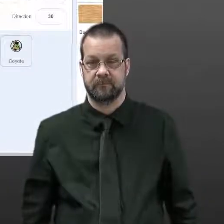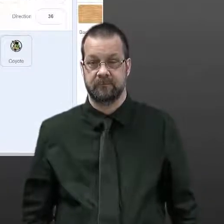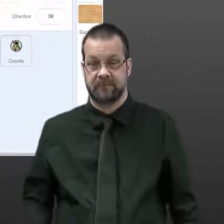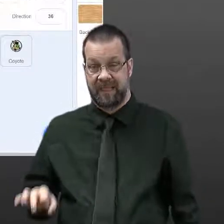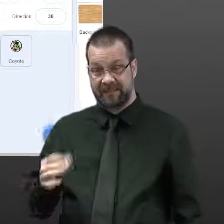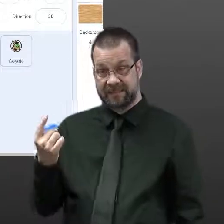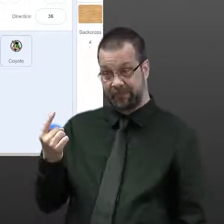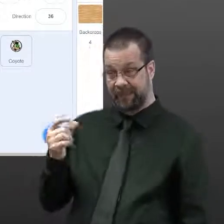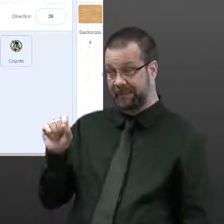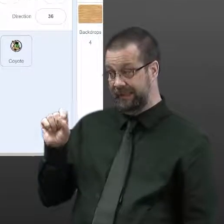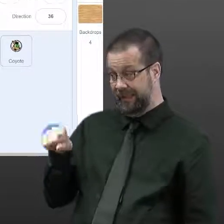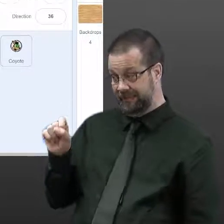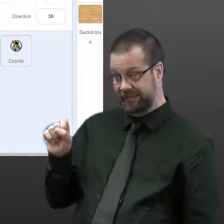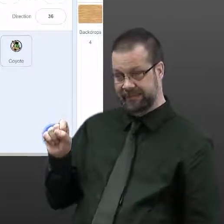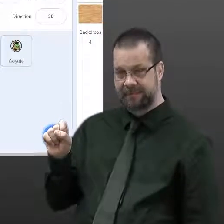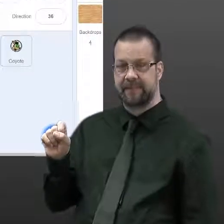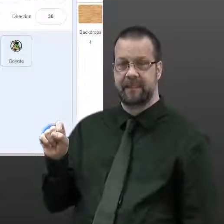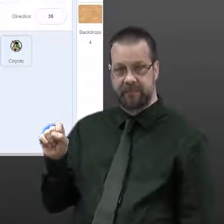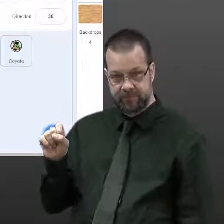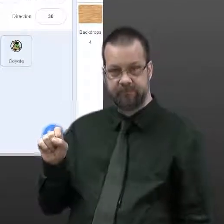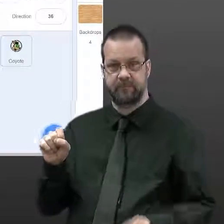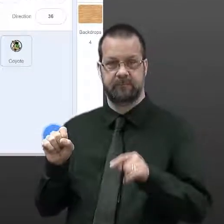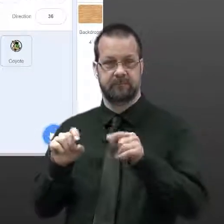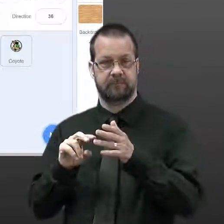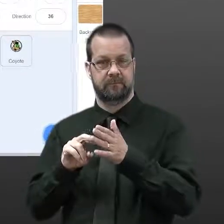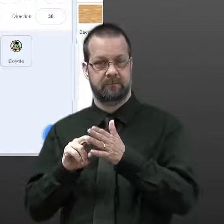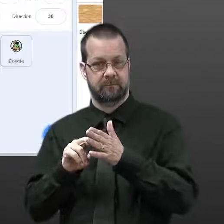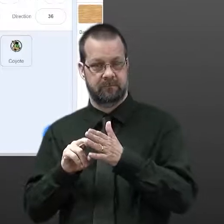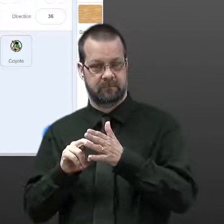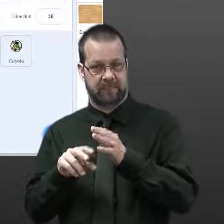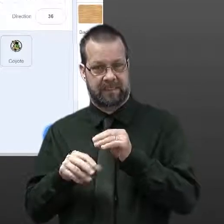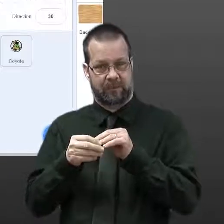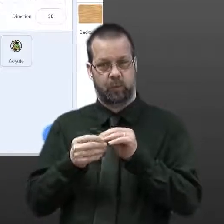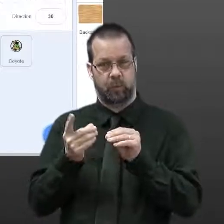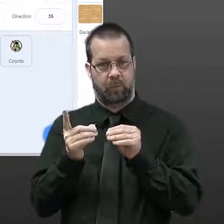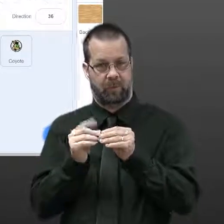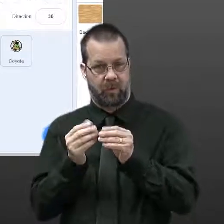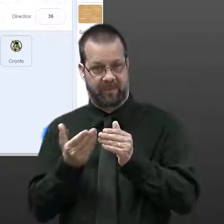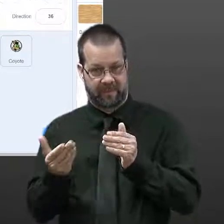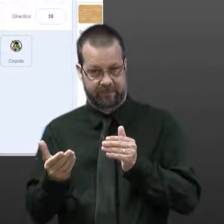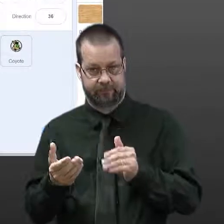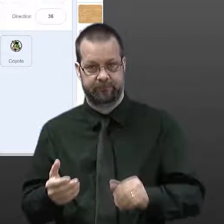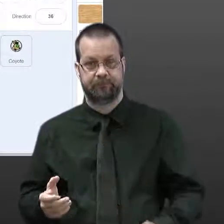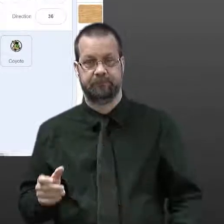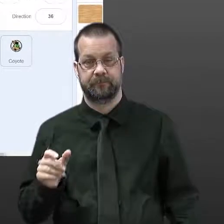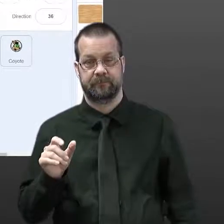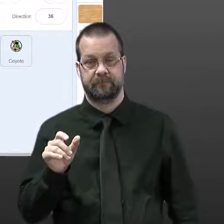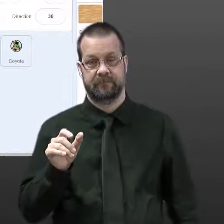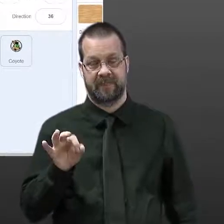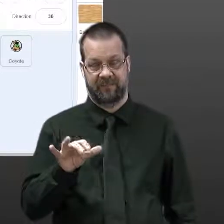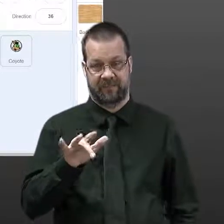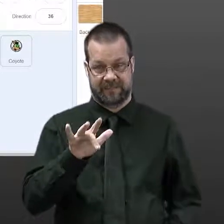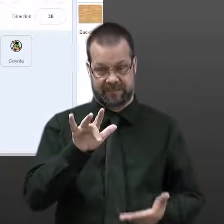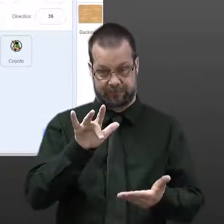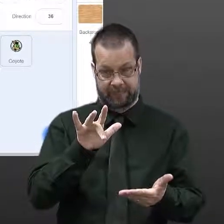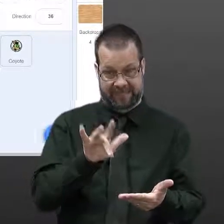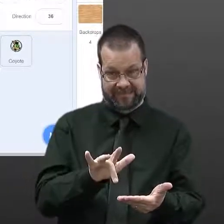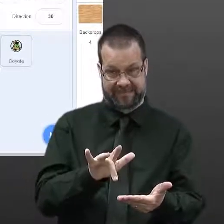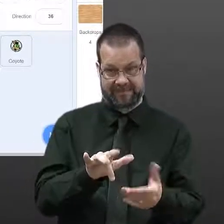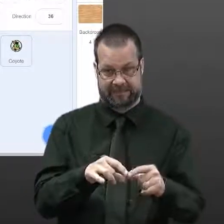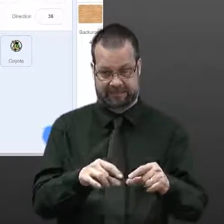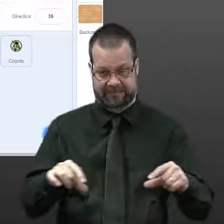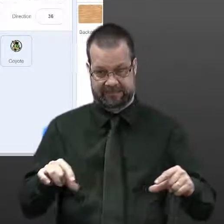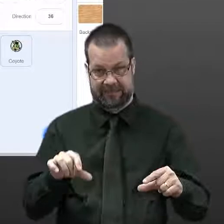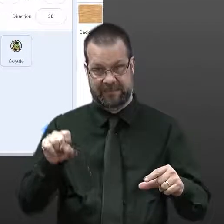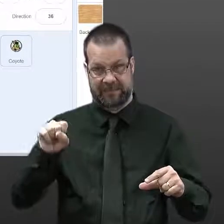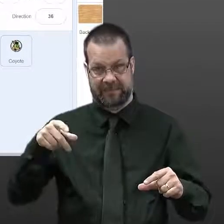answers yes or true to that question, we are actually going to check one more thing. That is if the space key is being pressed. So